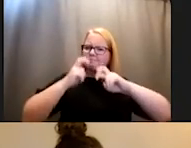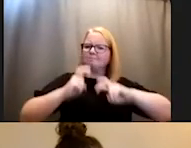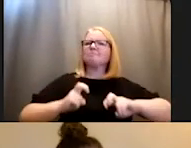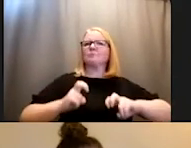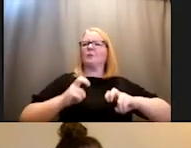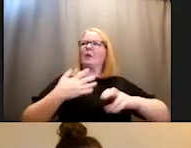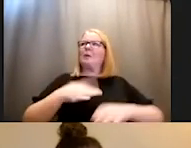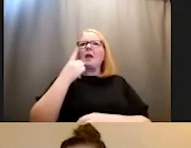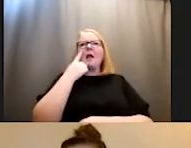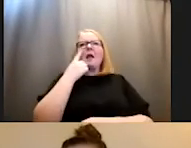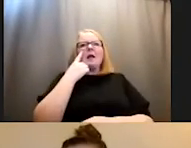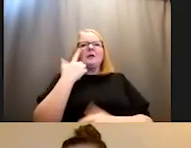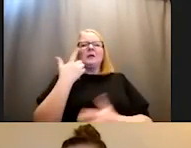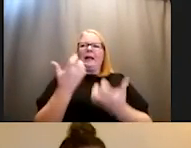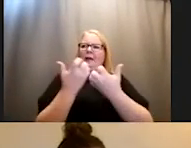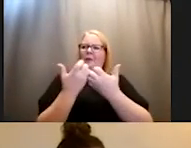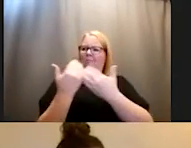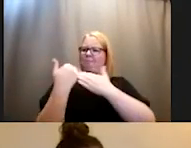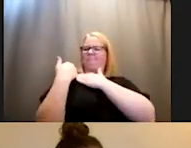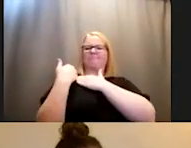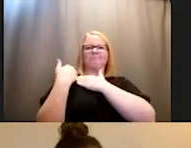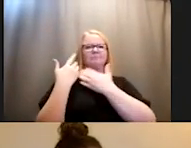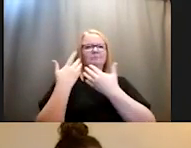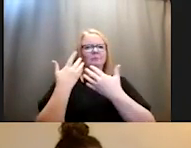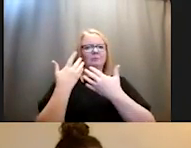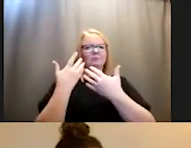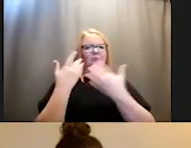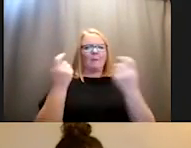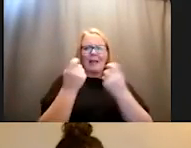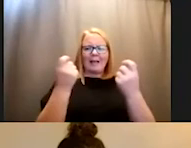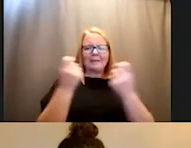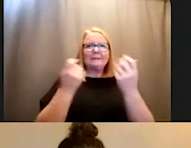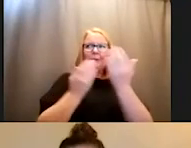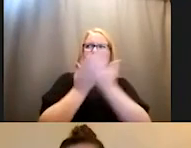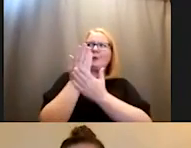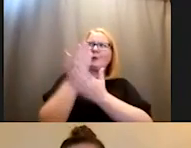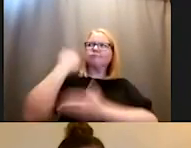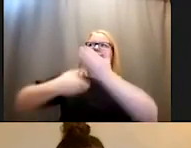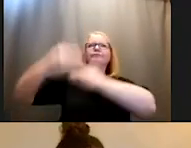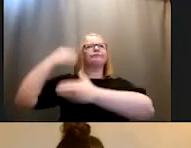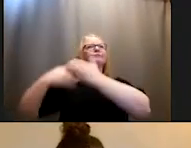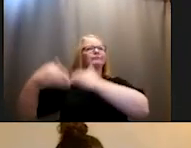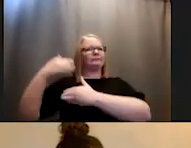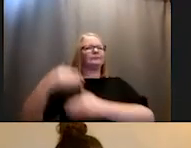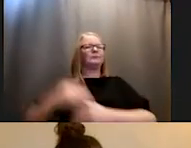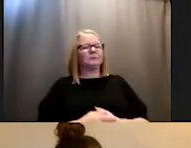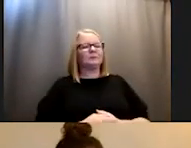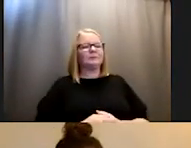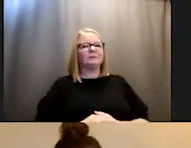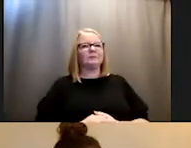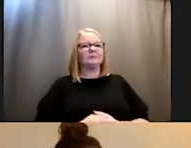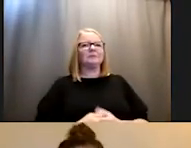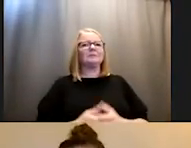at representation of Mary Quant cosmetics in contemporary magazines from the time. So